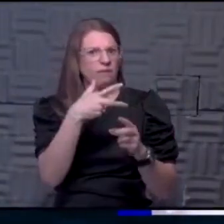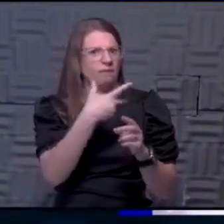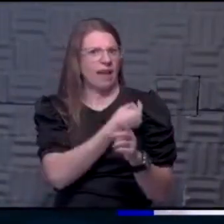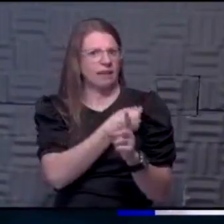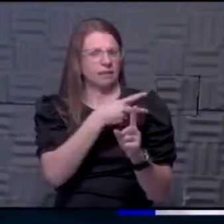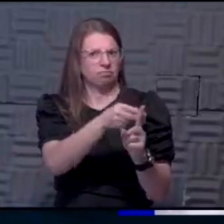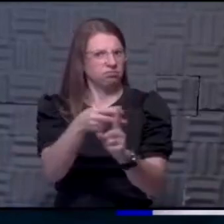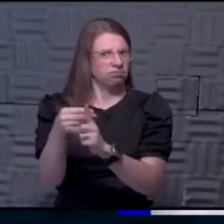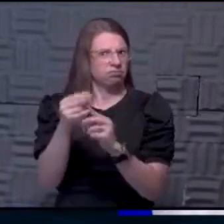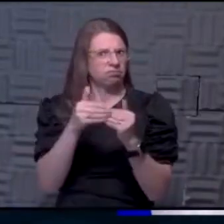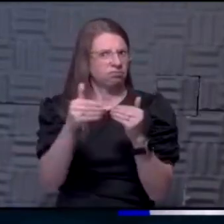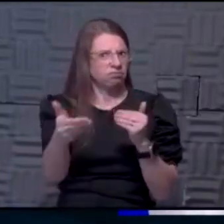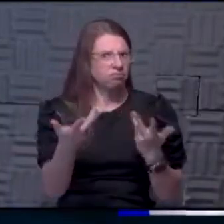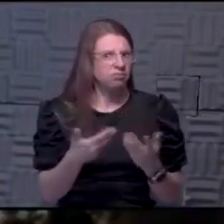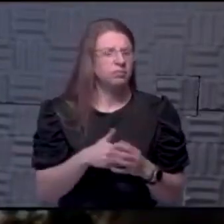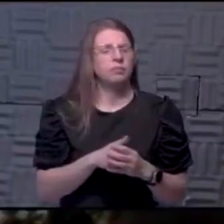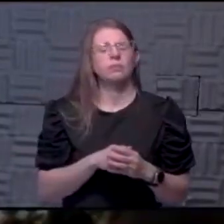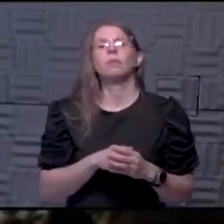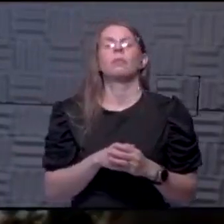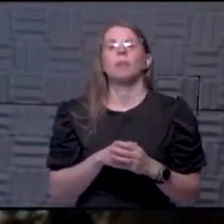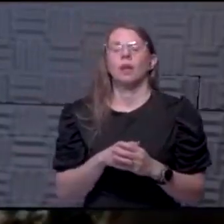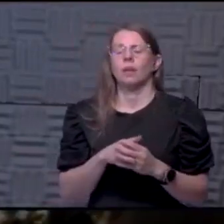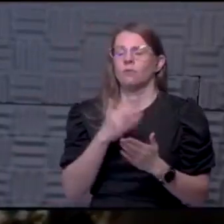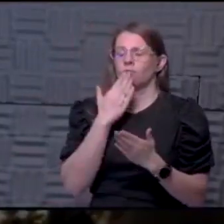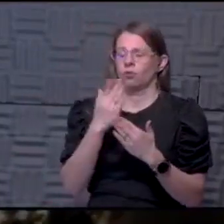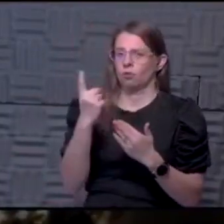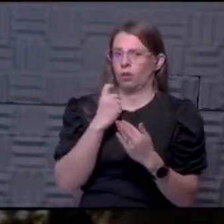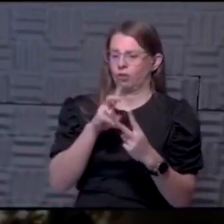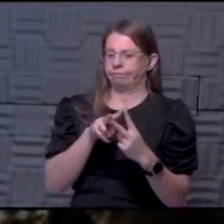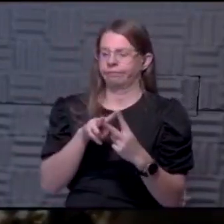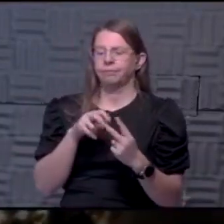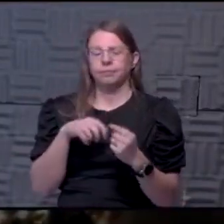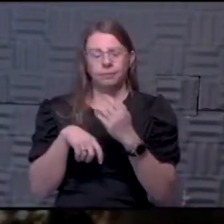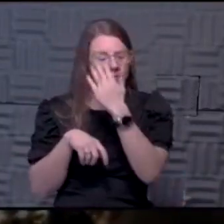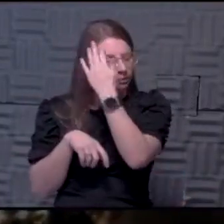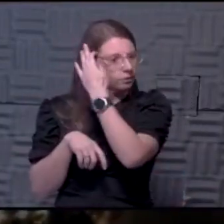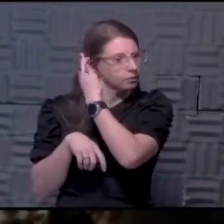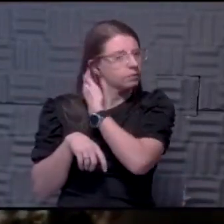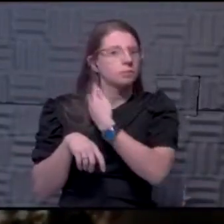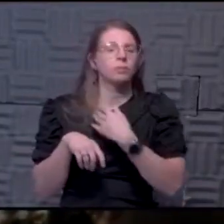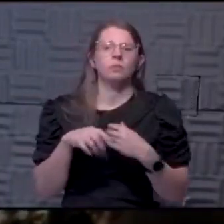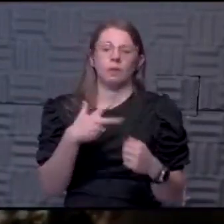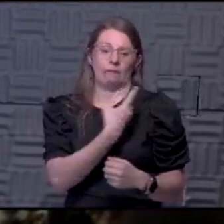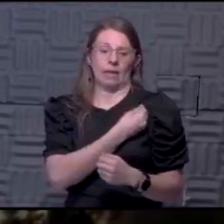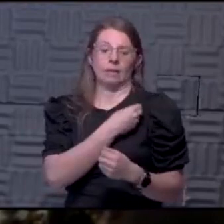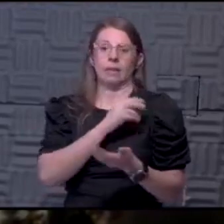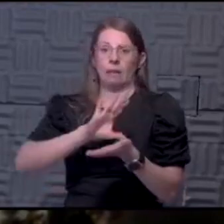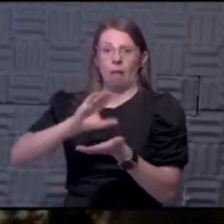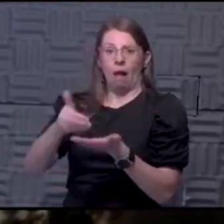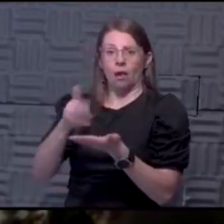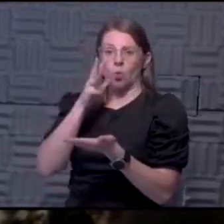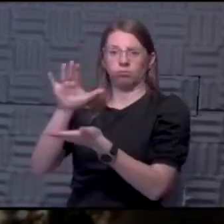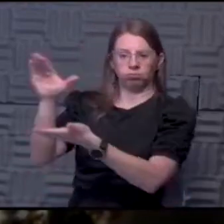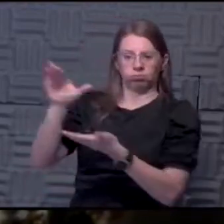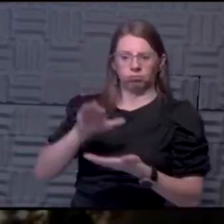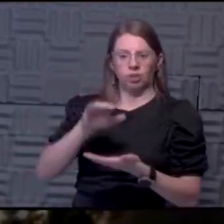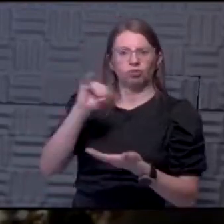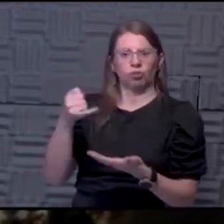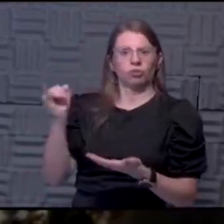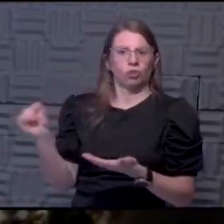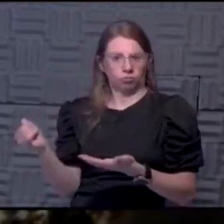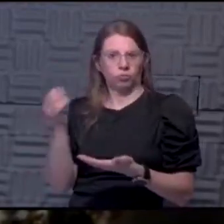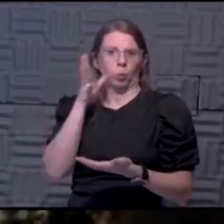going forward. Yeah, both good questions. The vaccine supply, we're going to get a big influx of the Johnson &